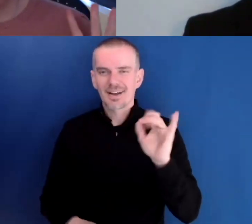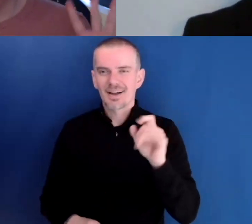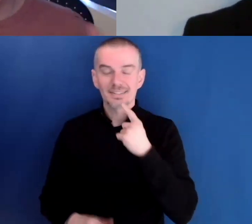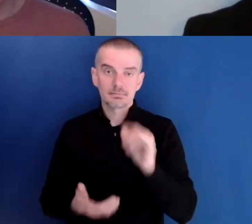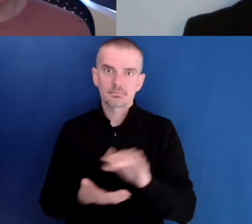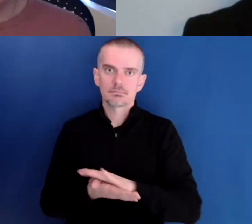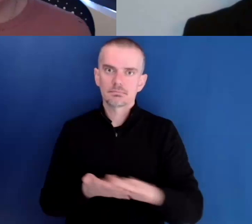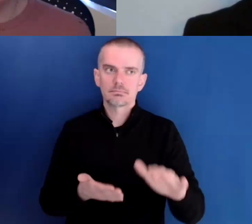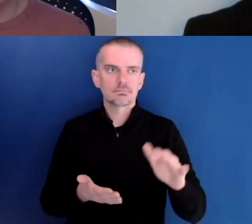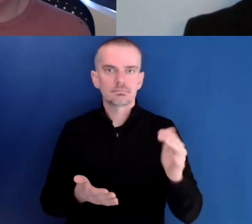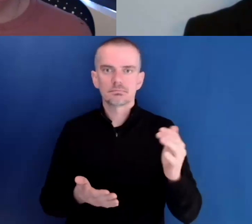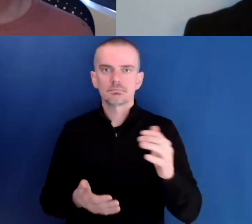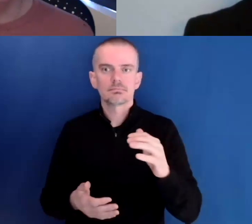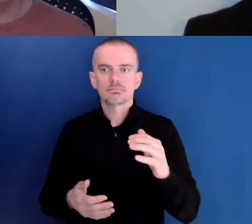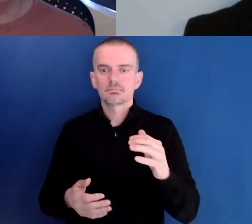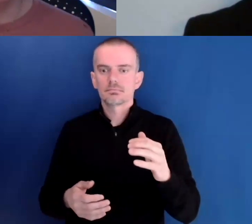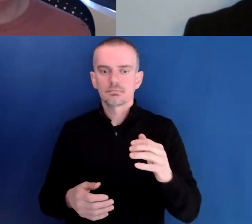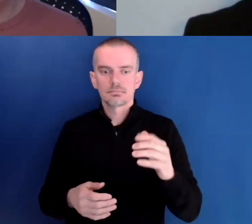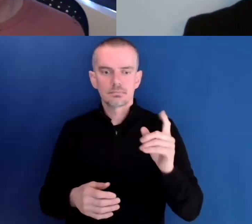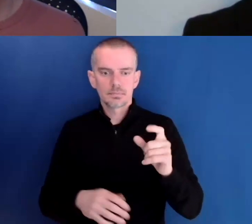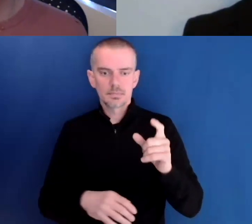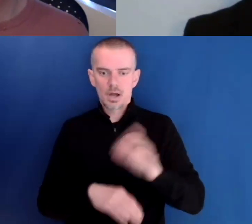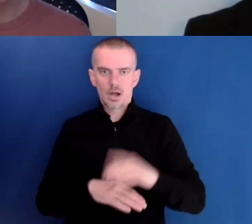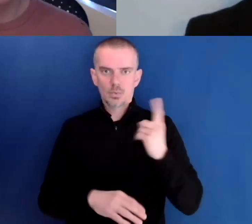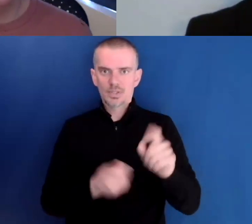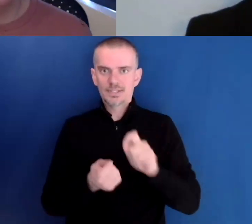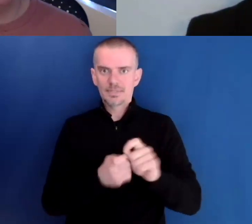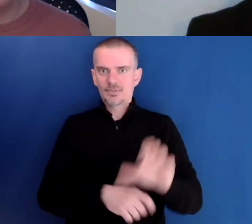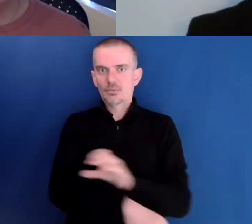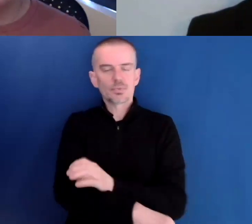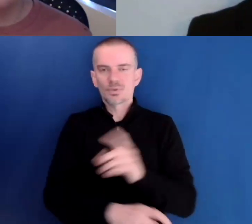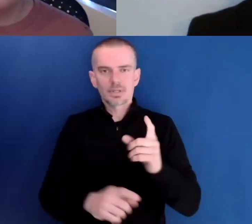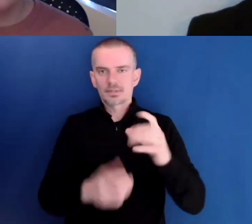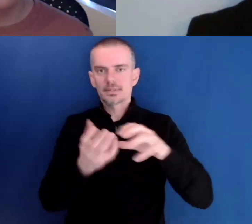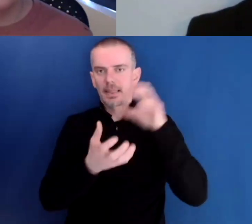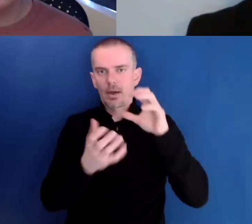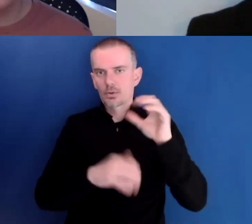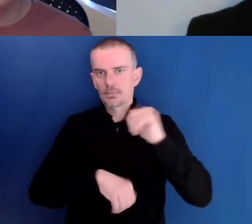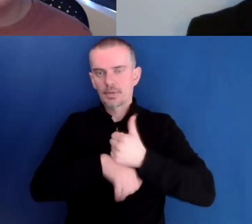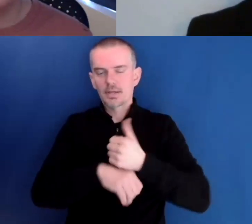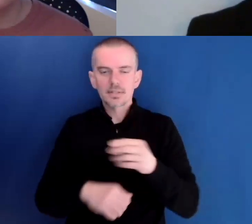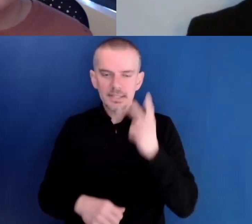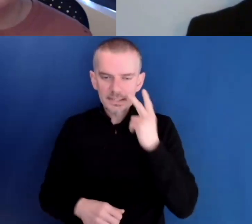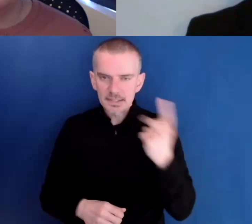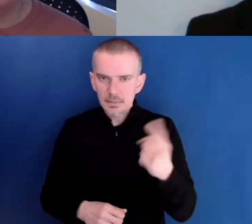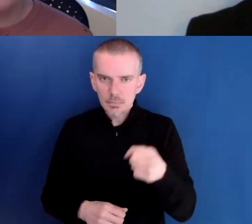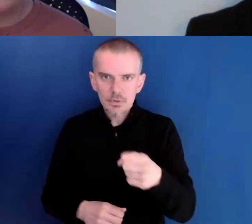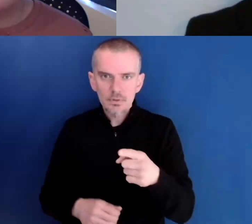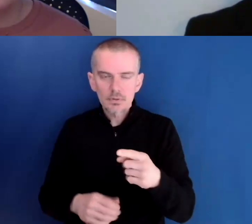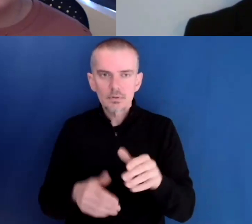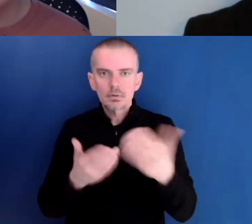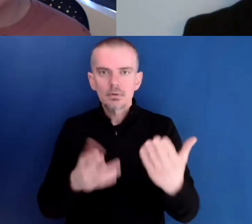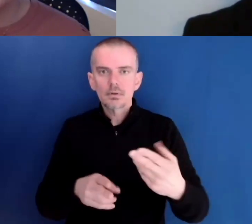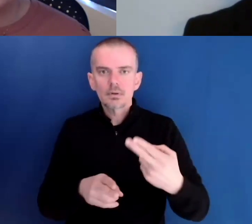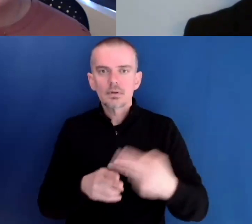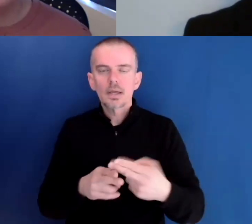of it doesn't have to be on a specific computer. It's cloud-based. And then I see someone saying a system called